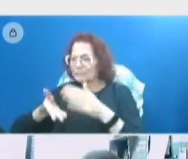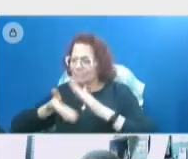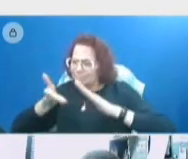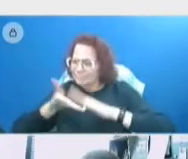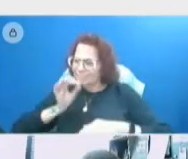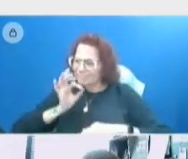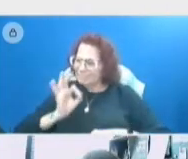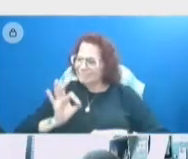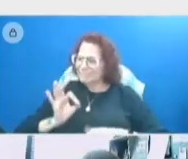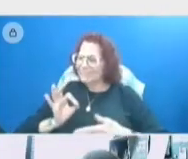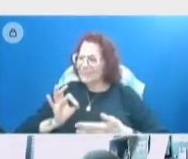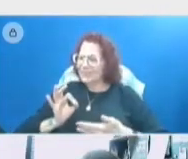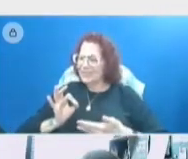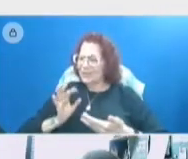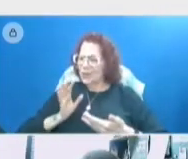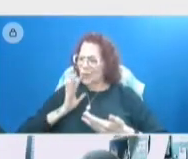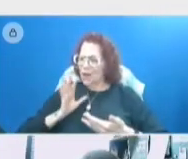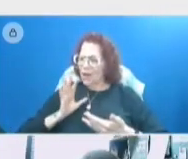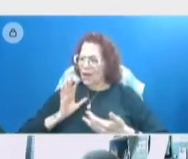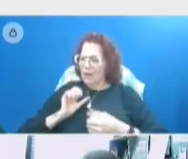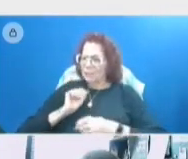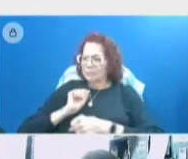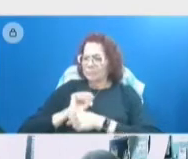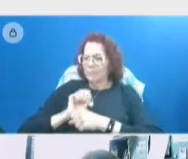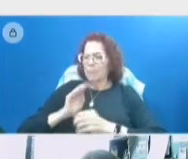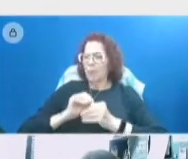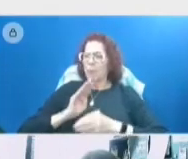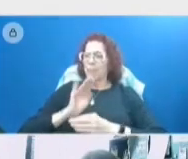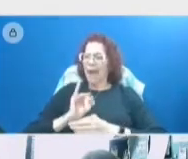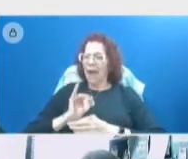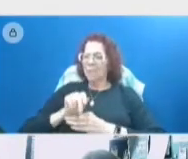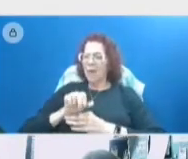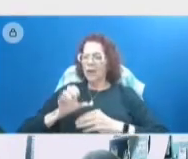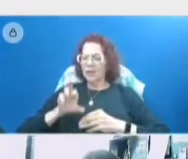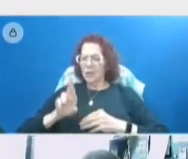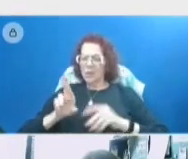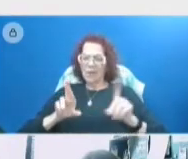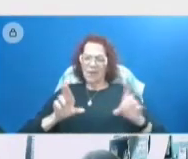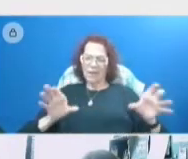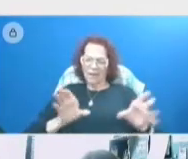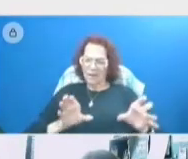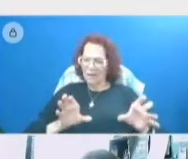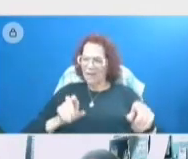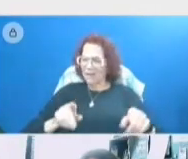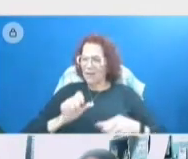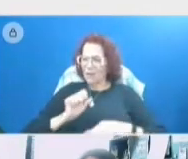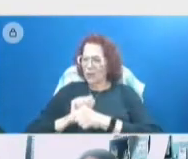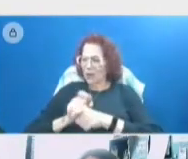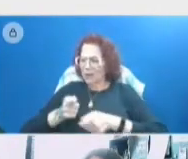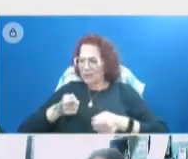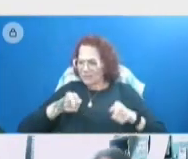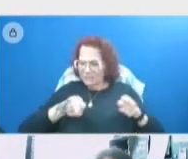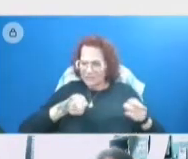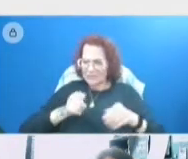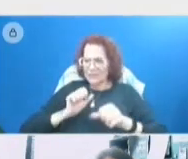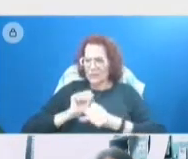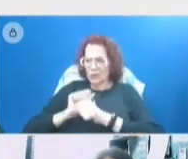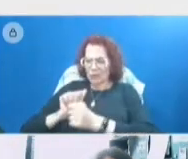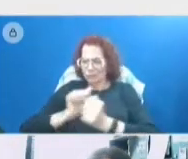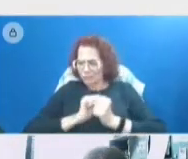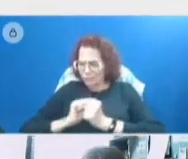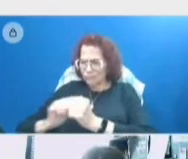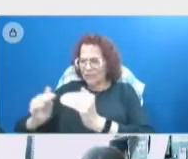that's unfortunate. I think it's better to have bipartisan enforcement of our laws, bipartisan administration of our